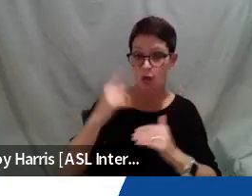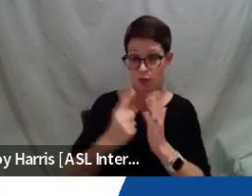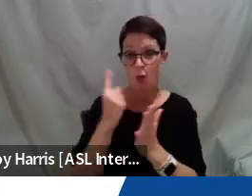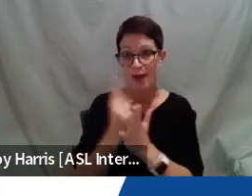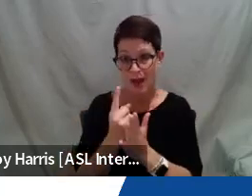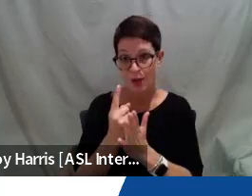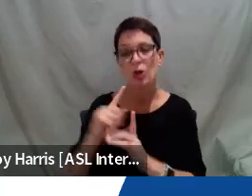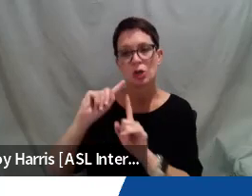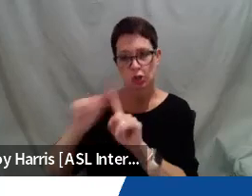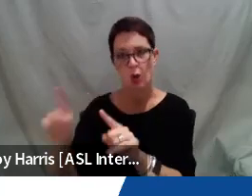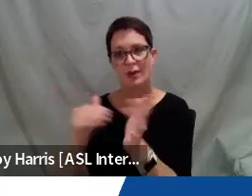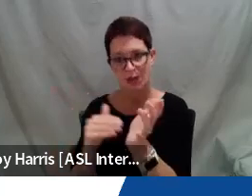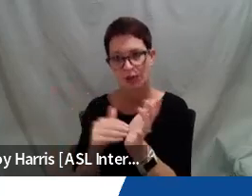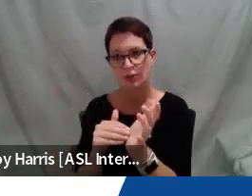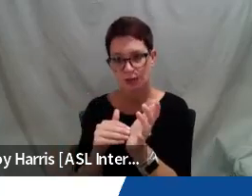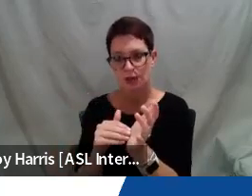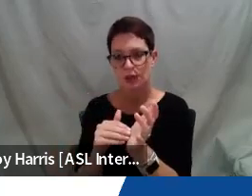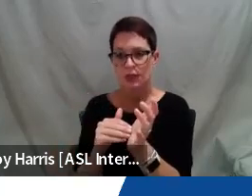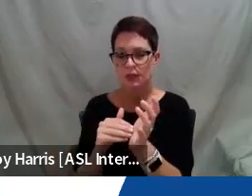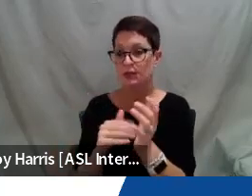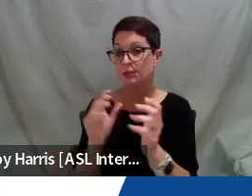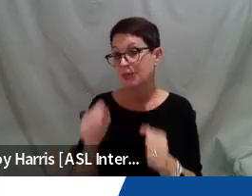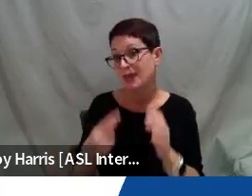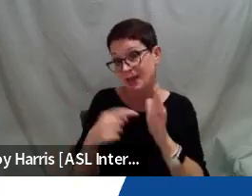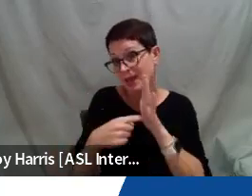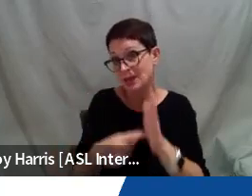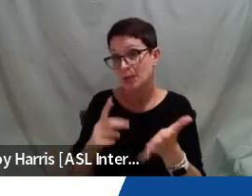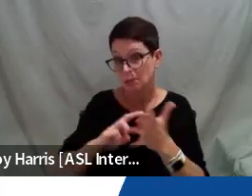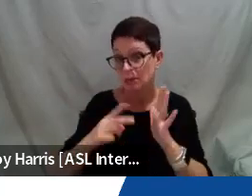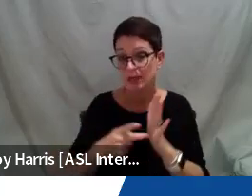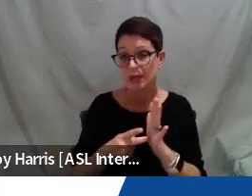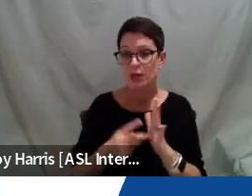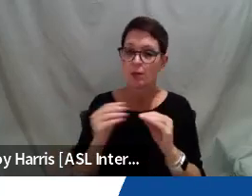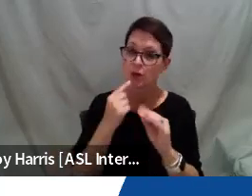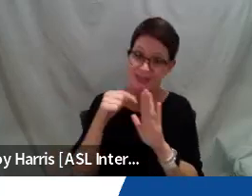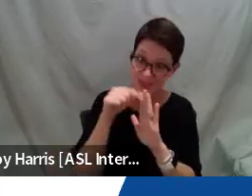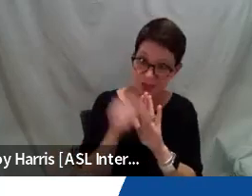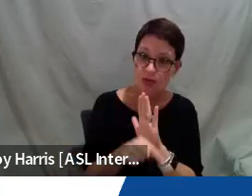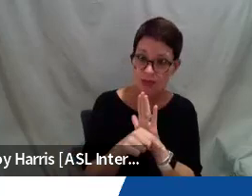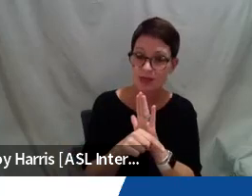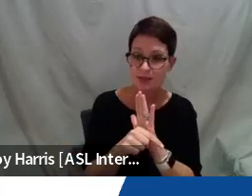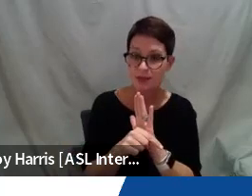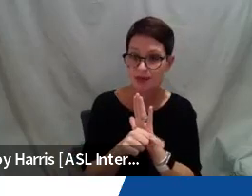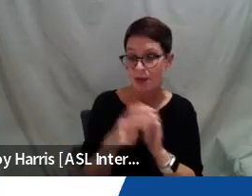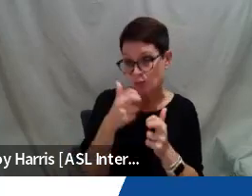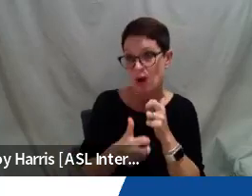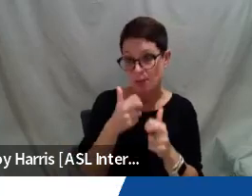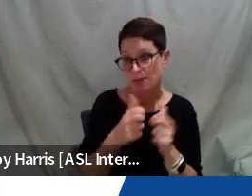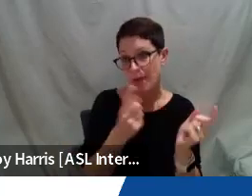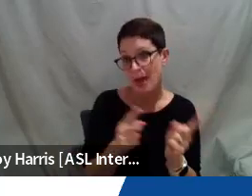that scenario, again, it could be an indication that there's a more serious